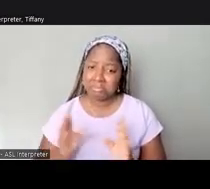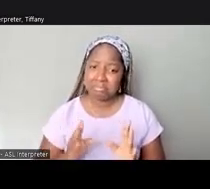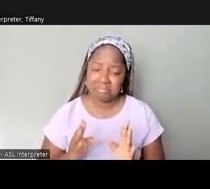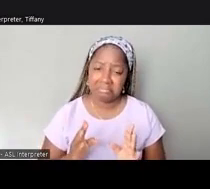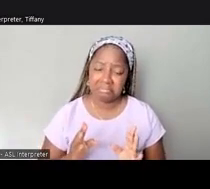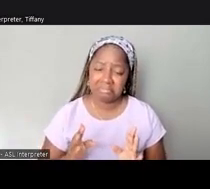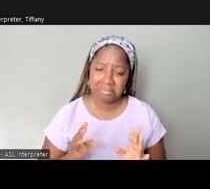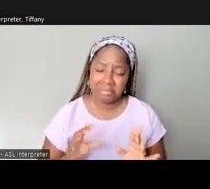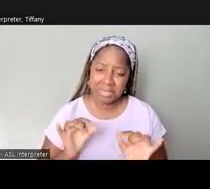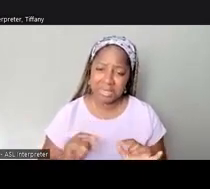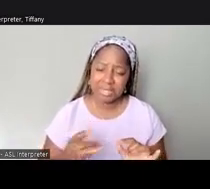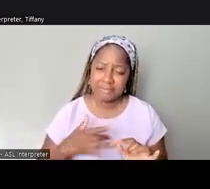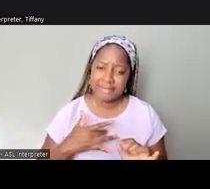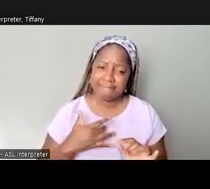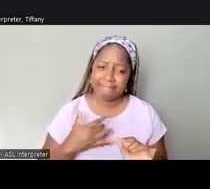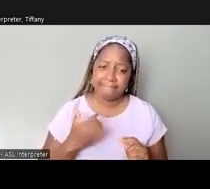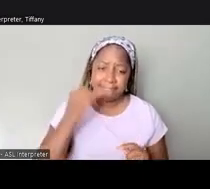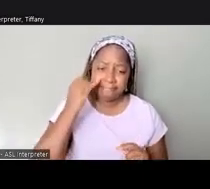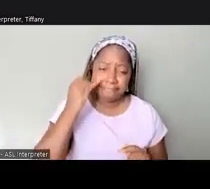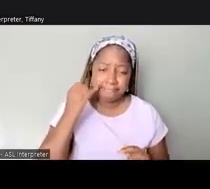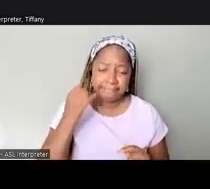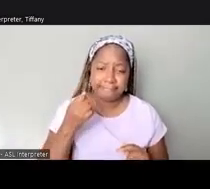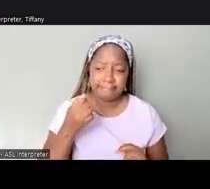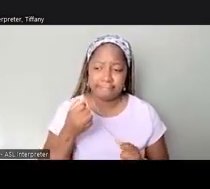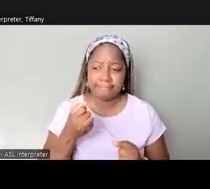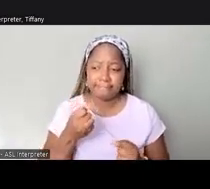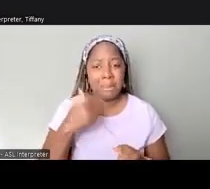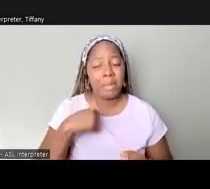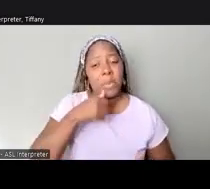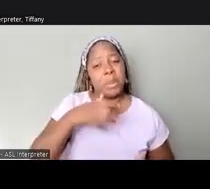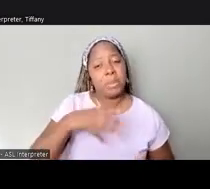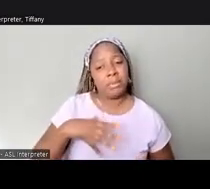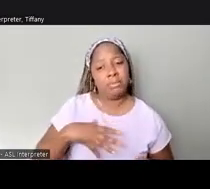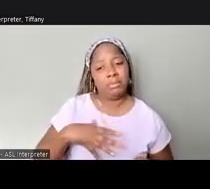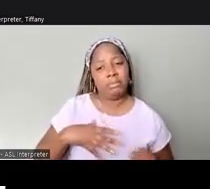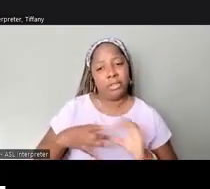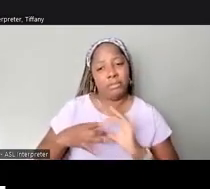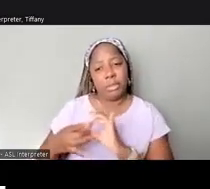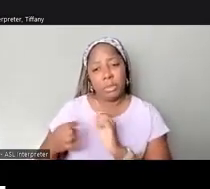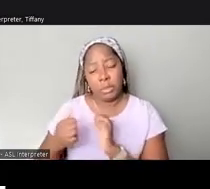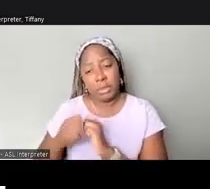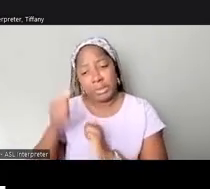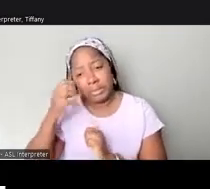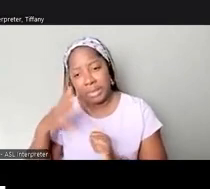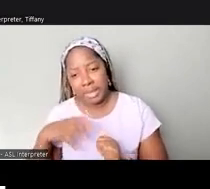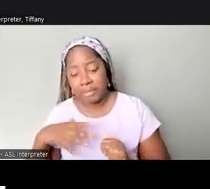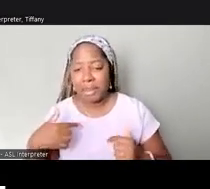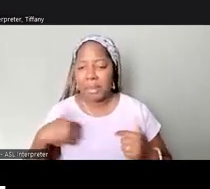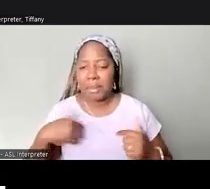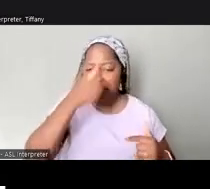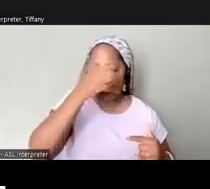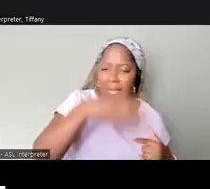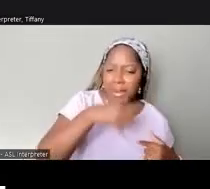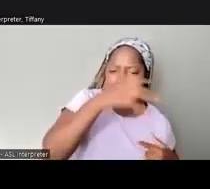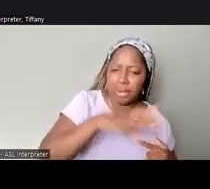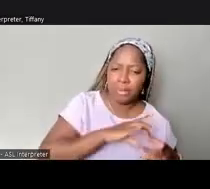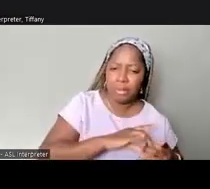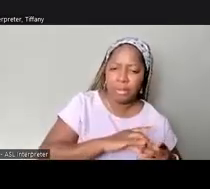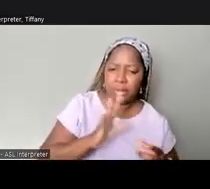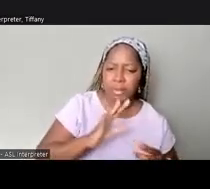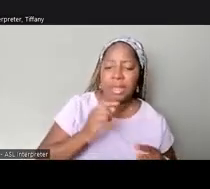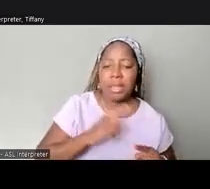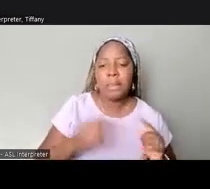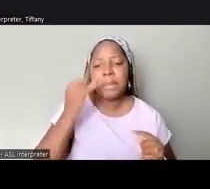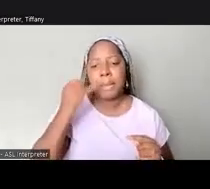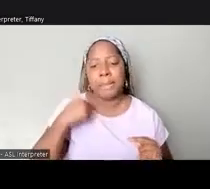differently if they were a woman and not in the same sex male relationship. I could chime in on something that I kind of got from